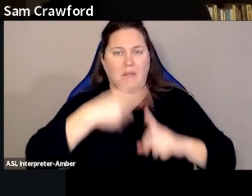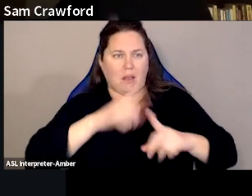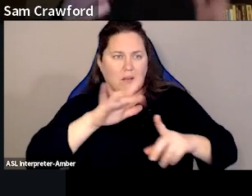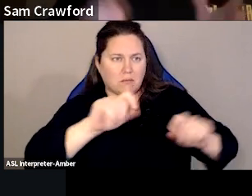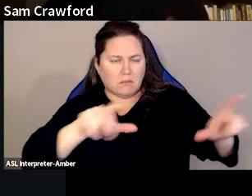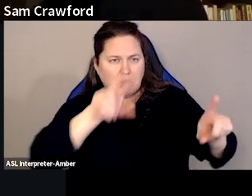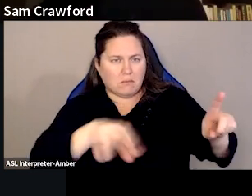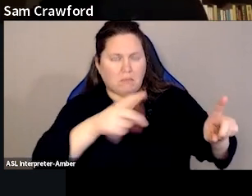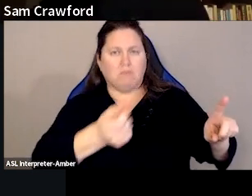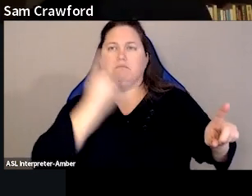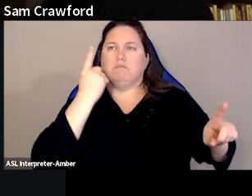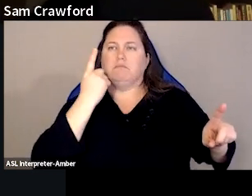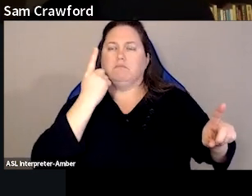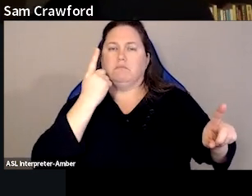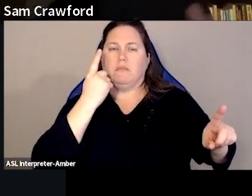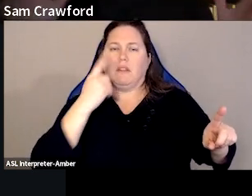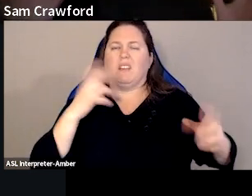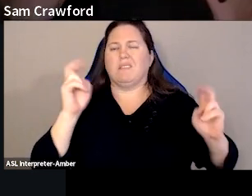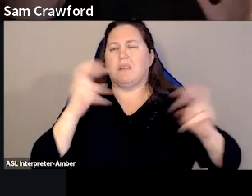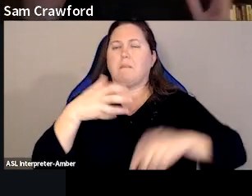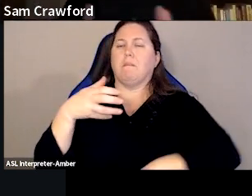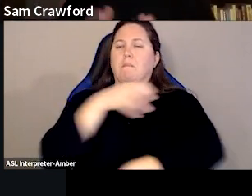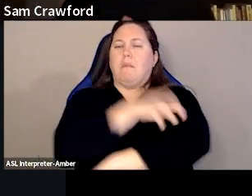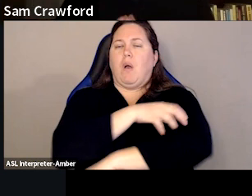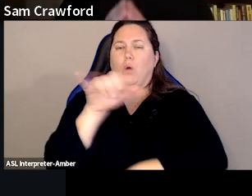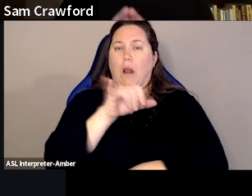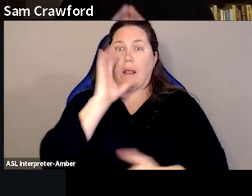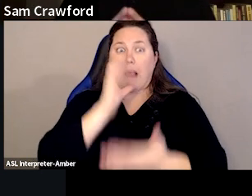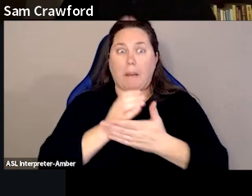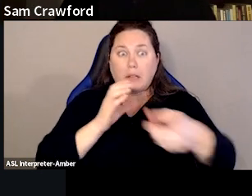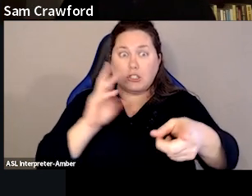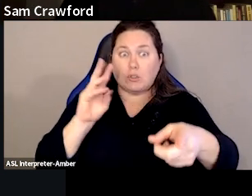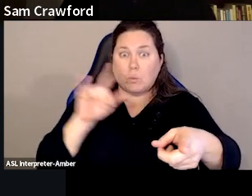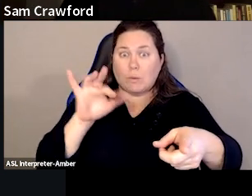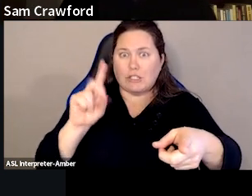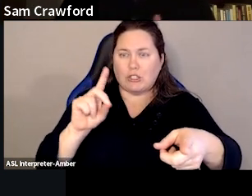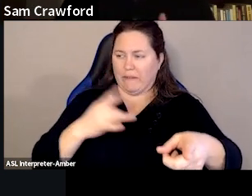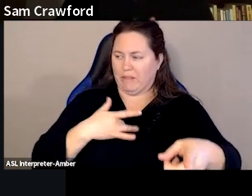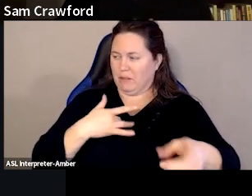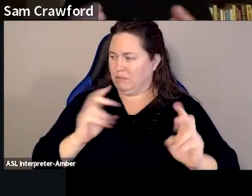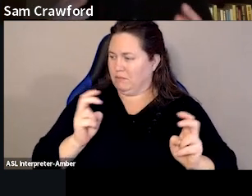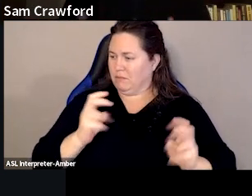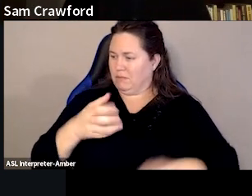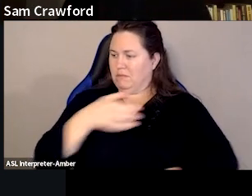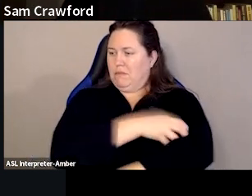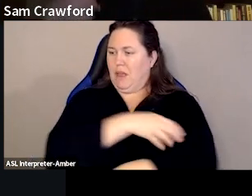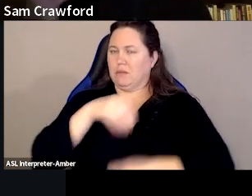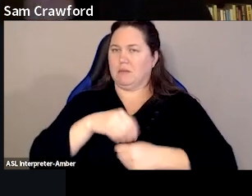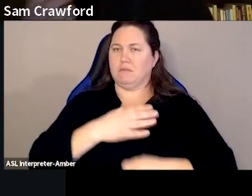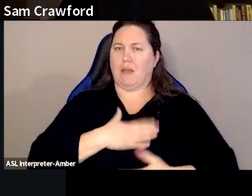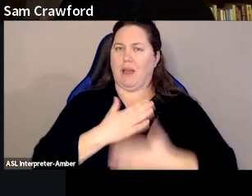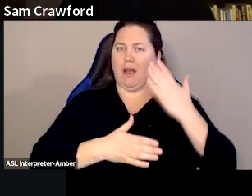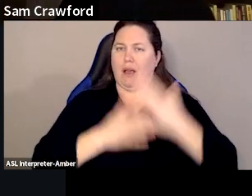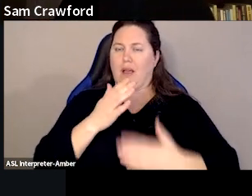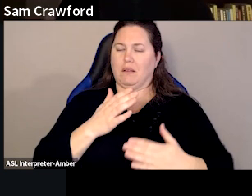power, like this wizard, is it's in your hands for the first time ever. Websites, they're now for everybody, and